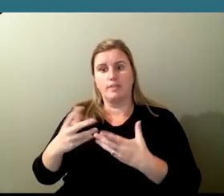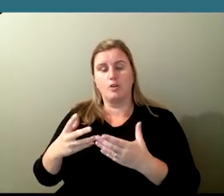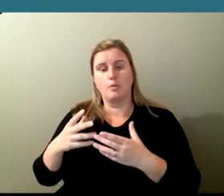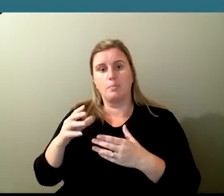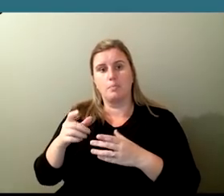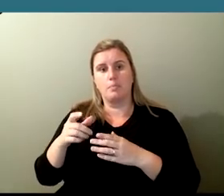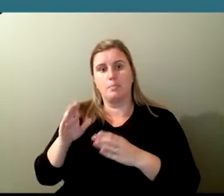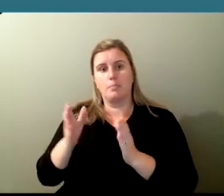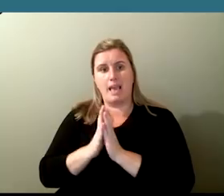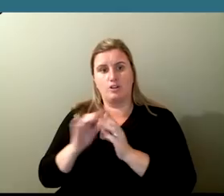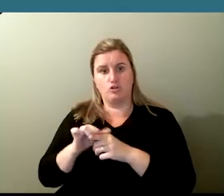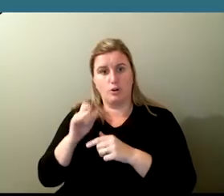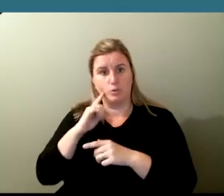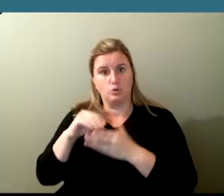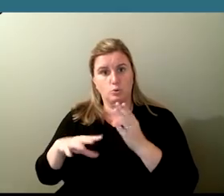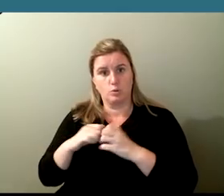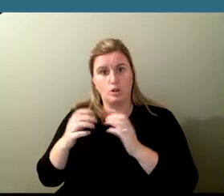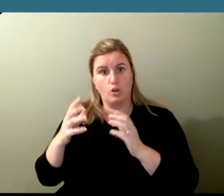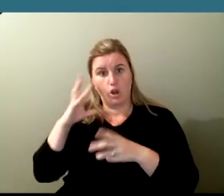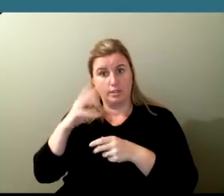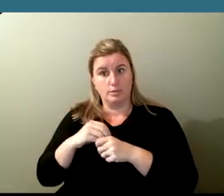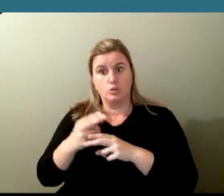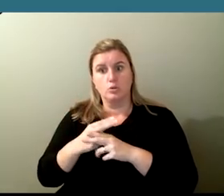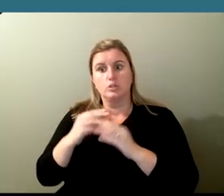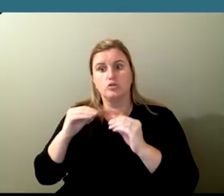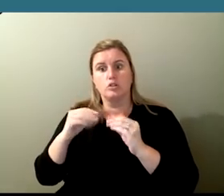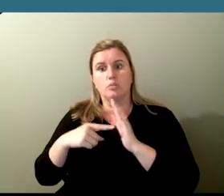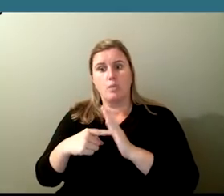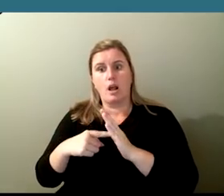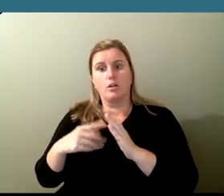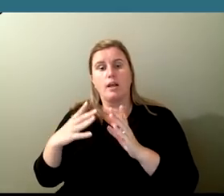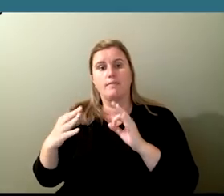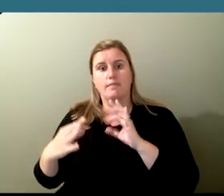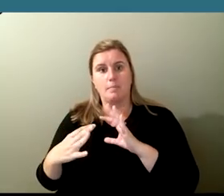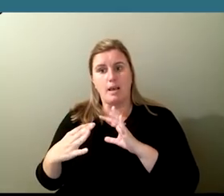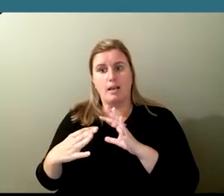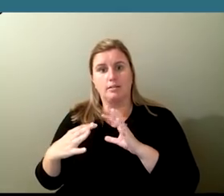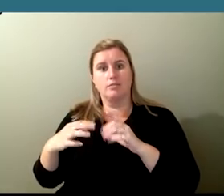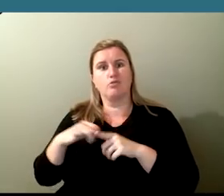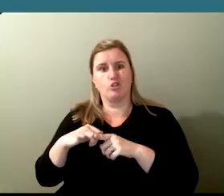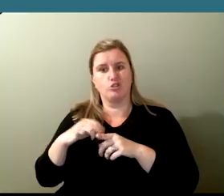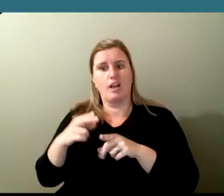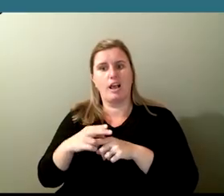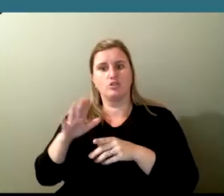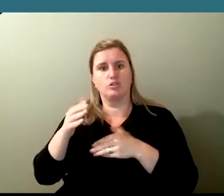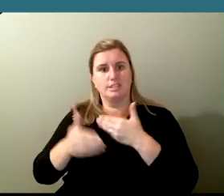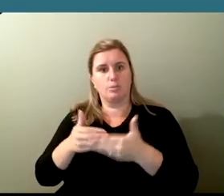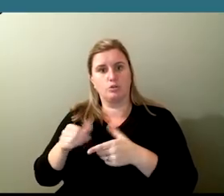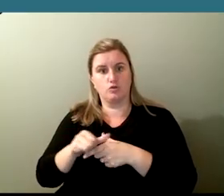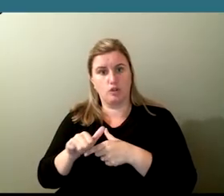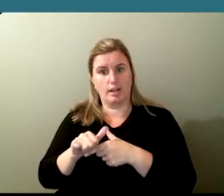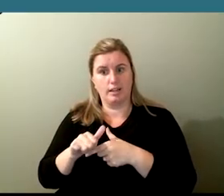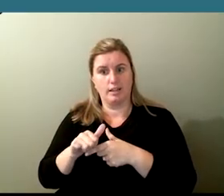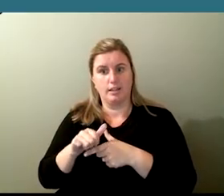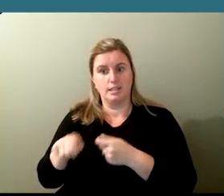autism. Similarly, they use instruction modeling, rehearsal, and feedback as their sequence of training or the